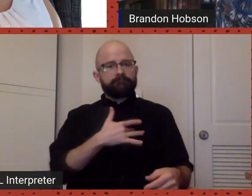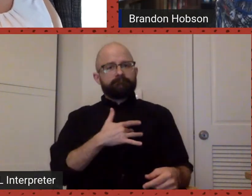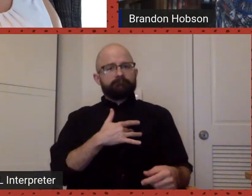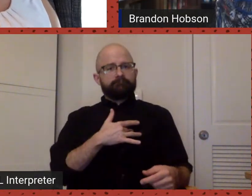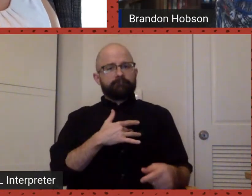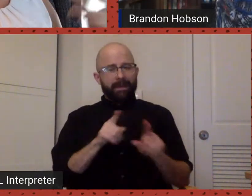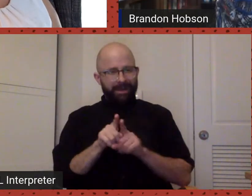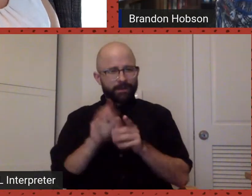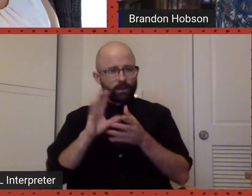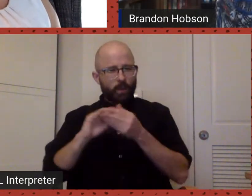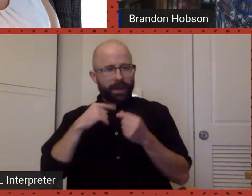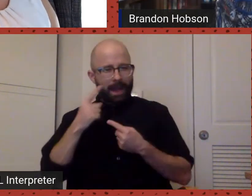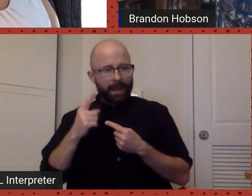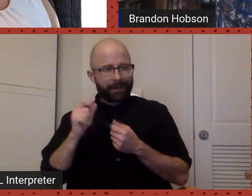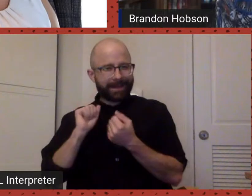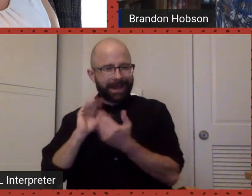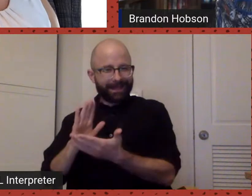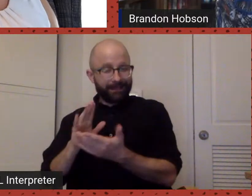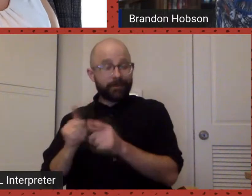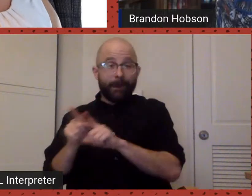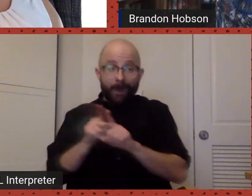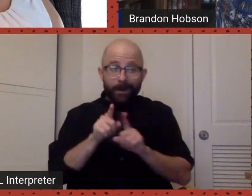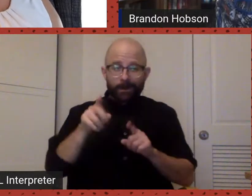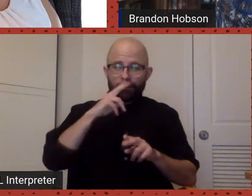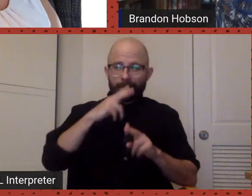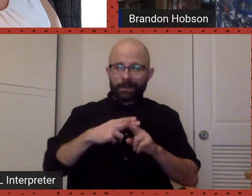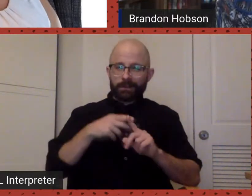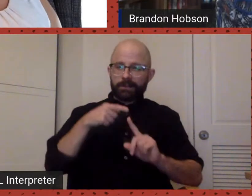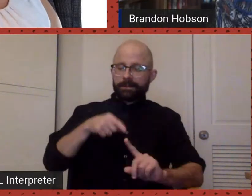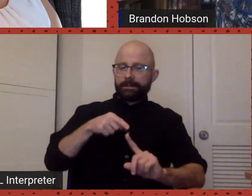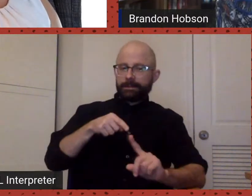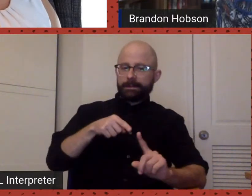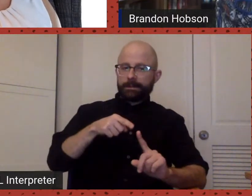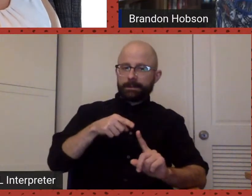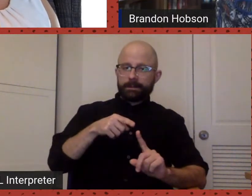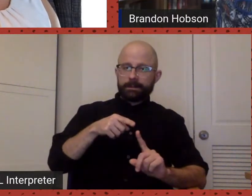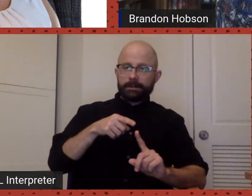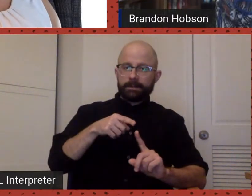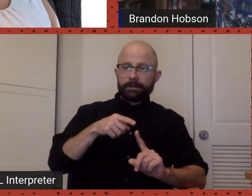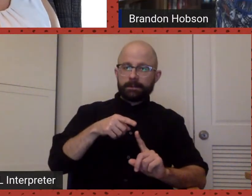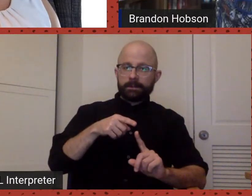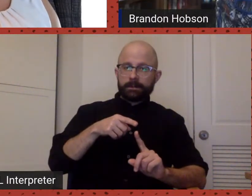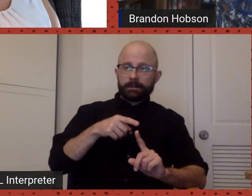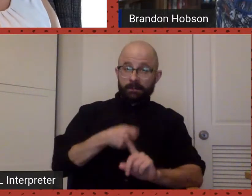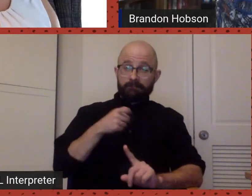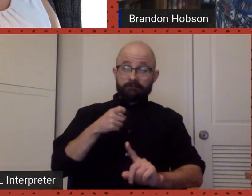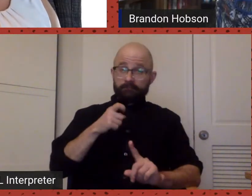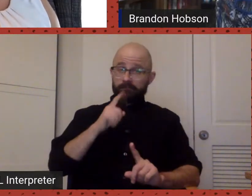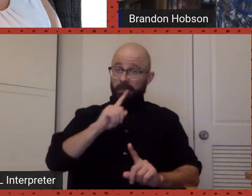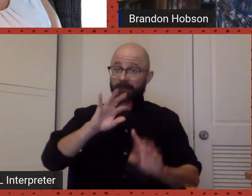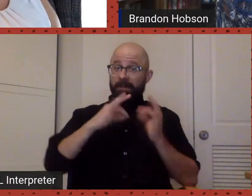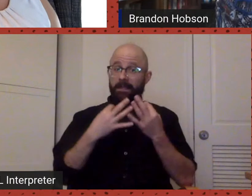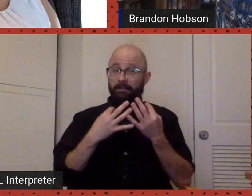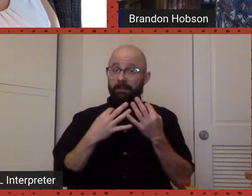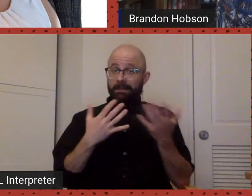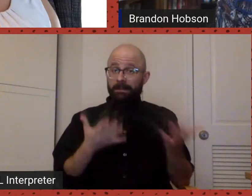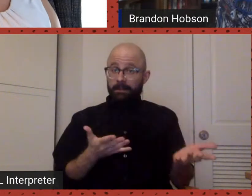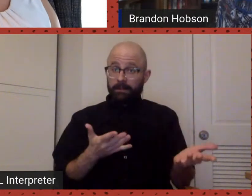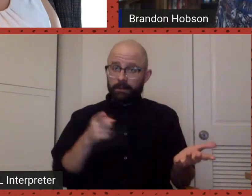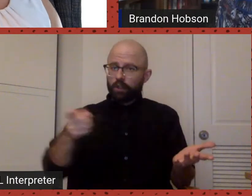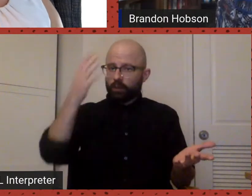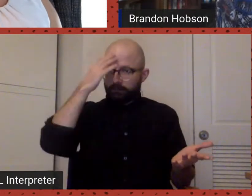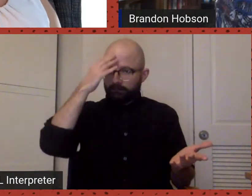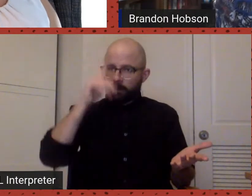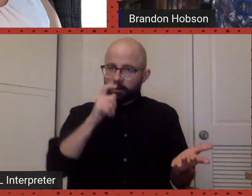but also, when you mentioned that this was based on, a real family, right? That you're familiar